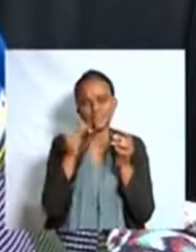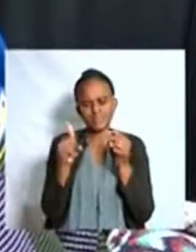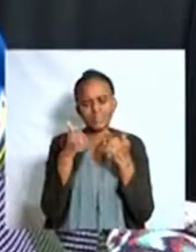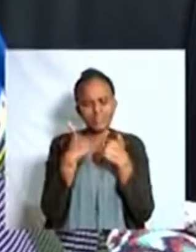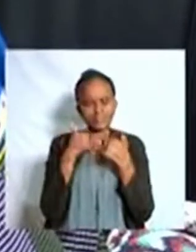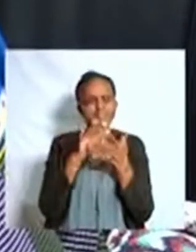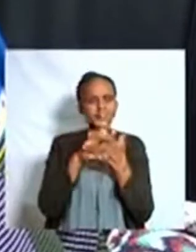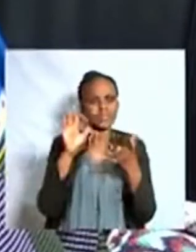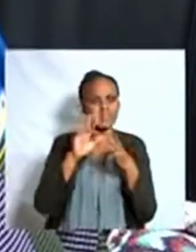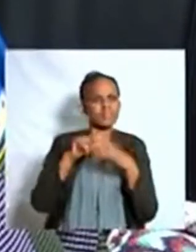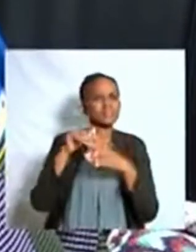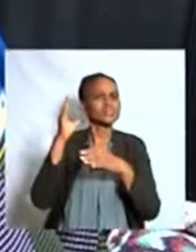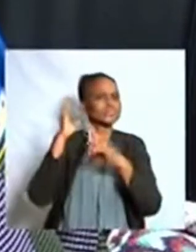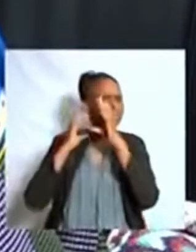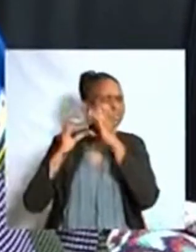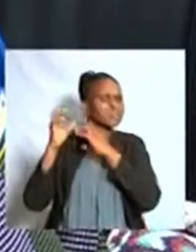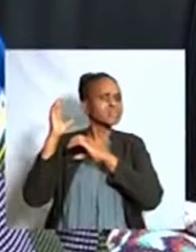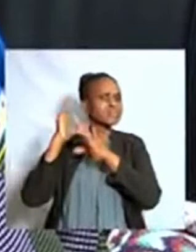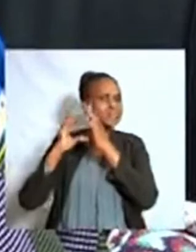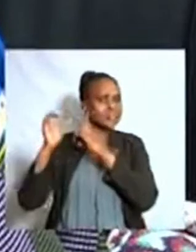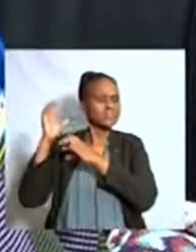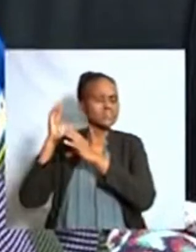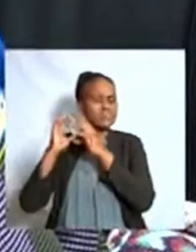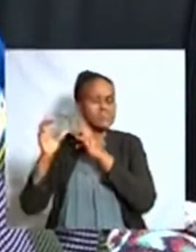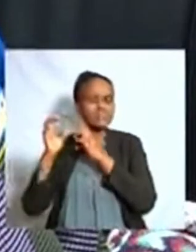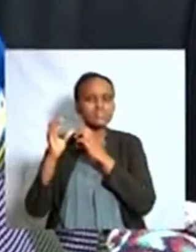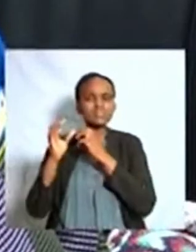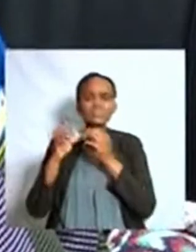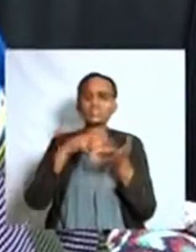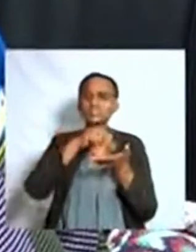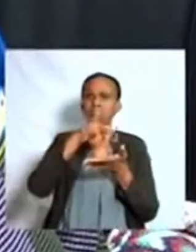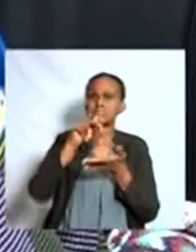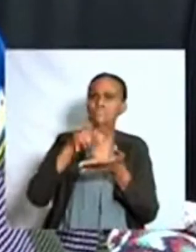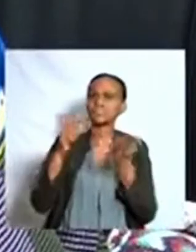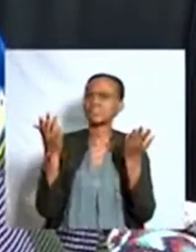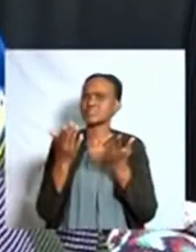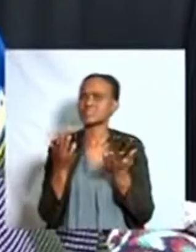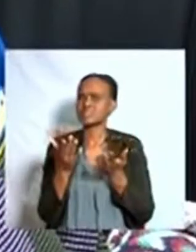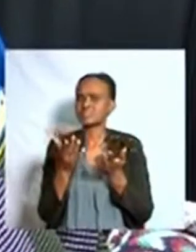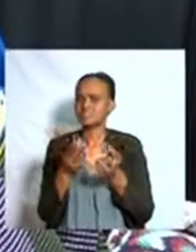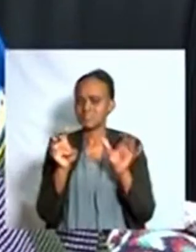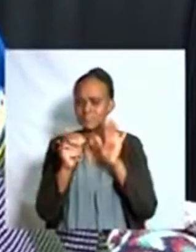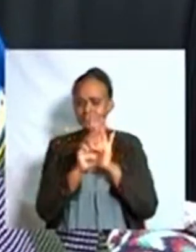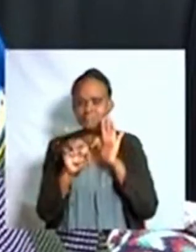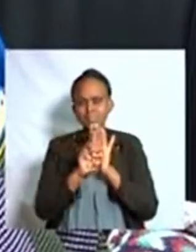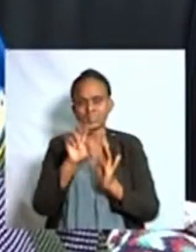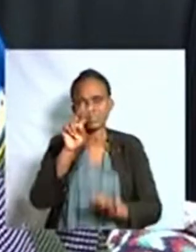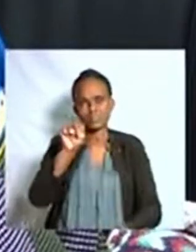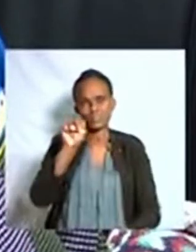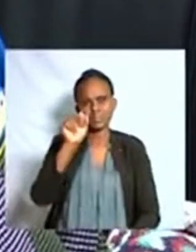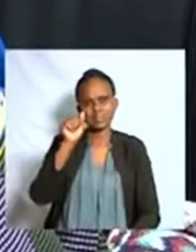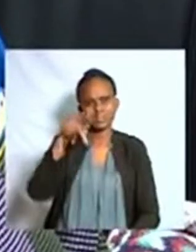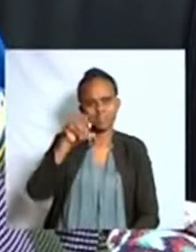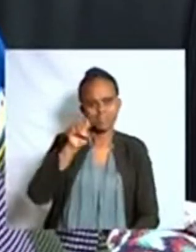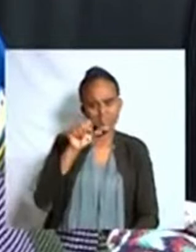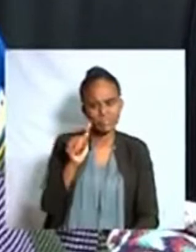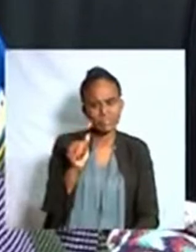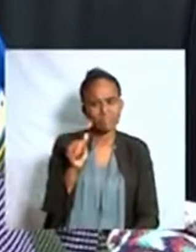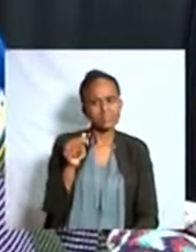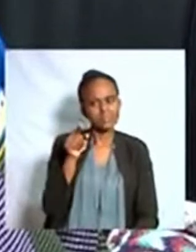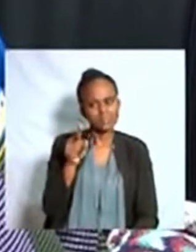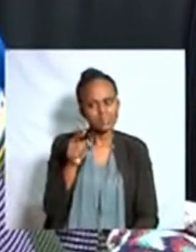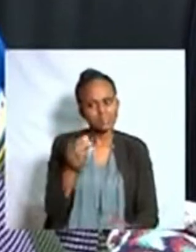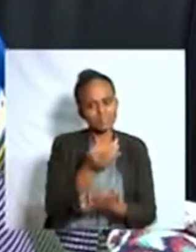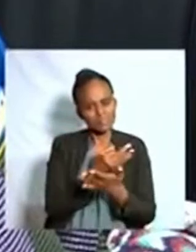so much of outstanding obligations, and also they are failing even